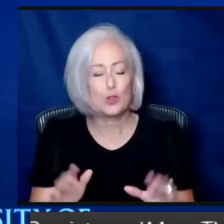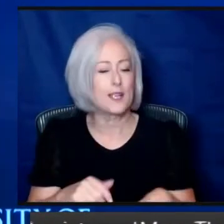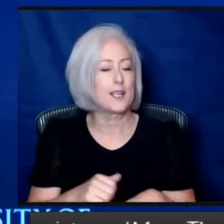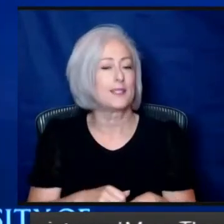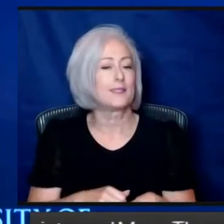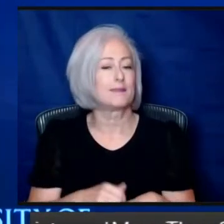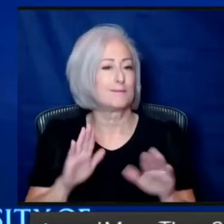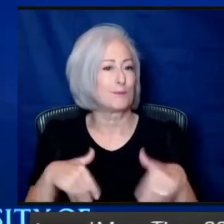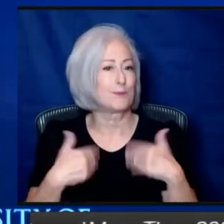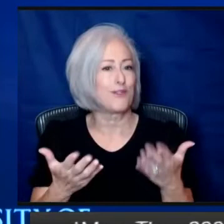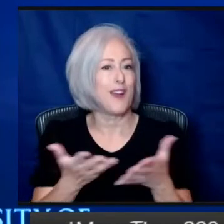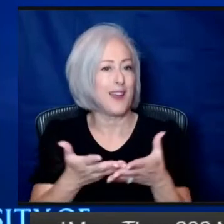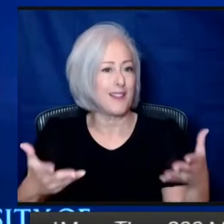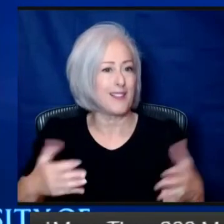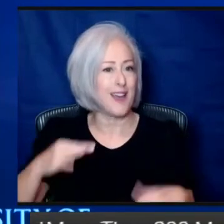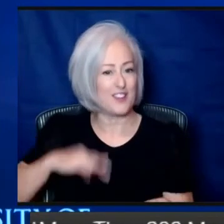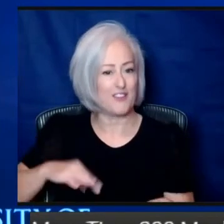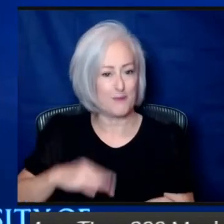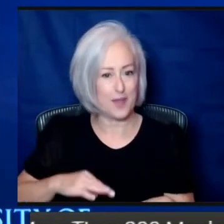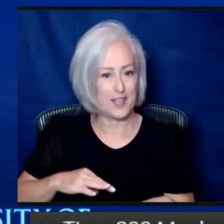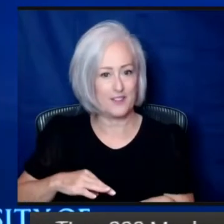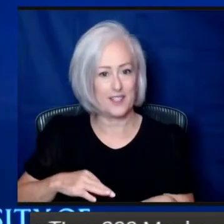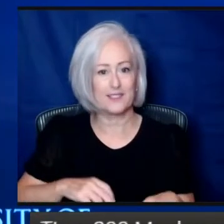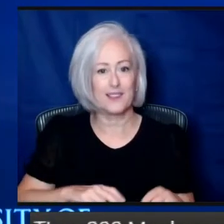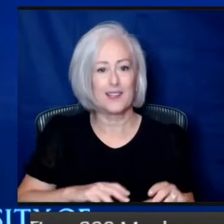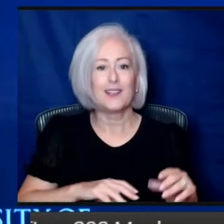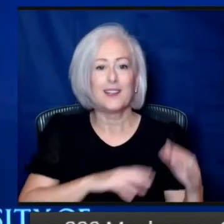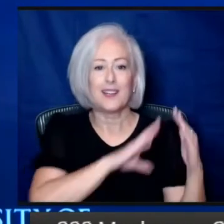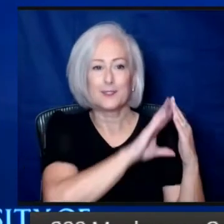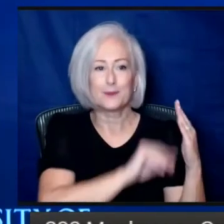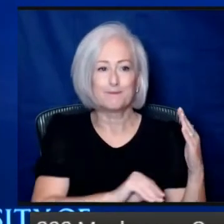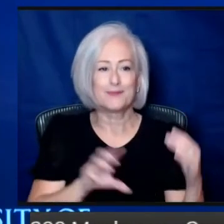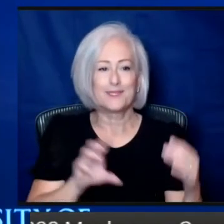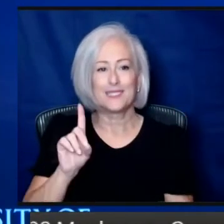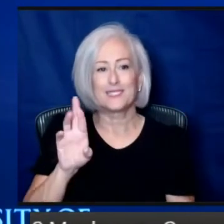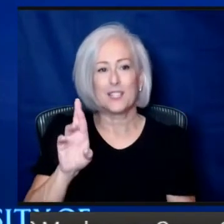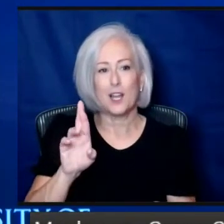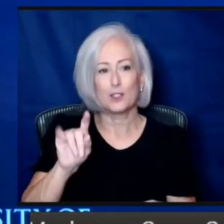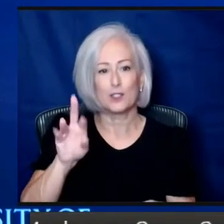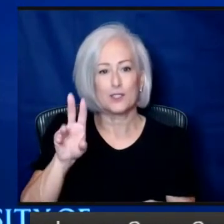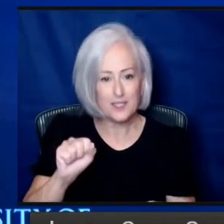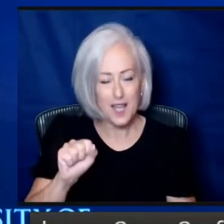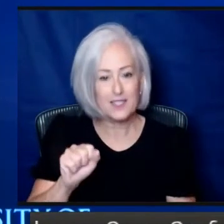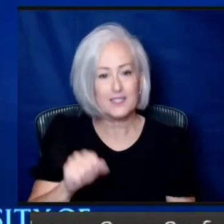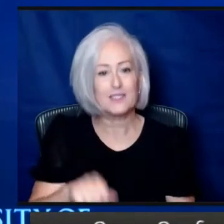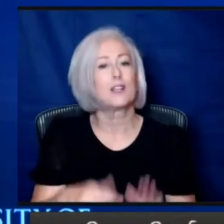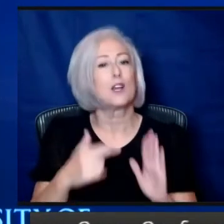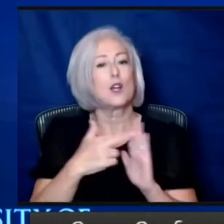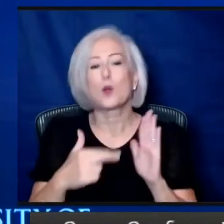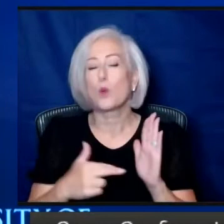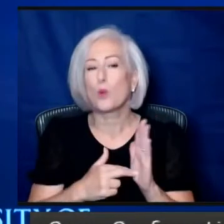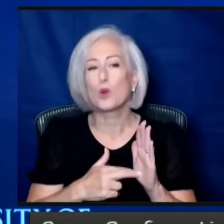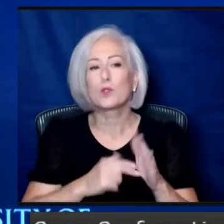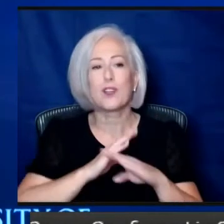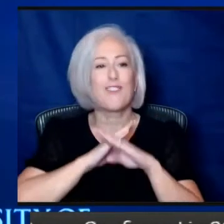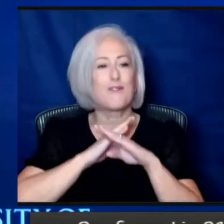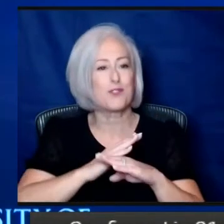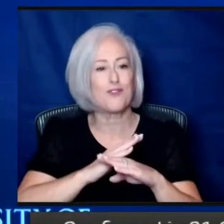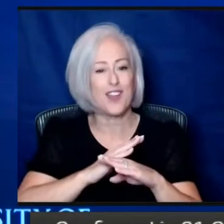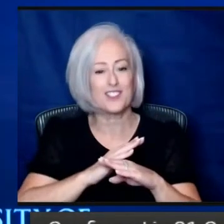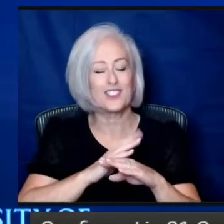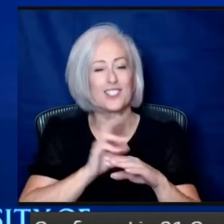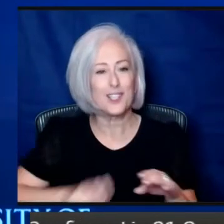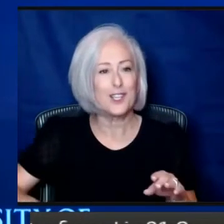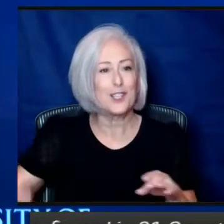just to paraphrase Dr. Seitz, the rules of infection prevention travel with you wherever you are. This includes, especially at home and with animals, whether it's